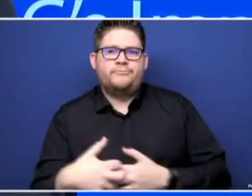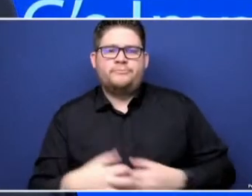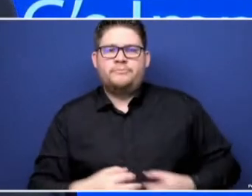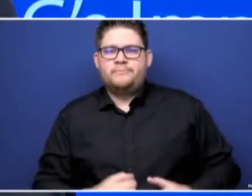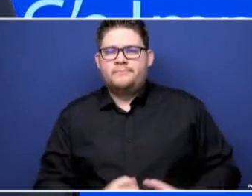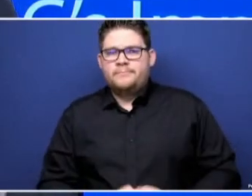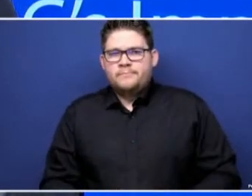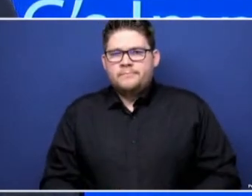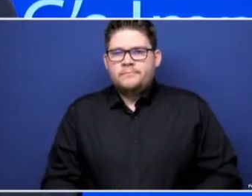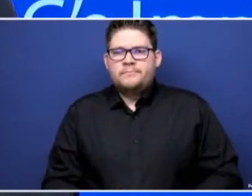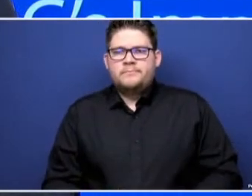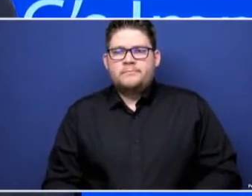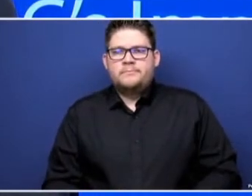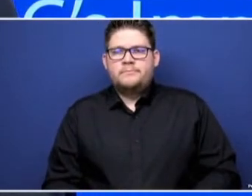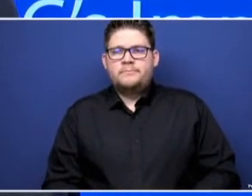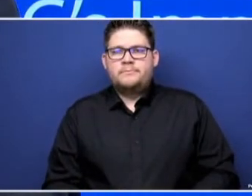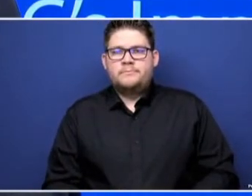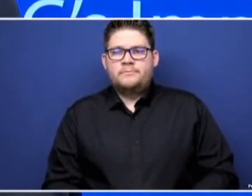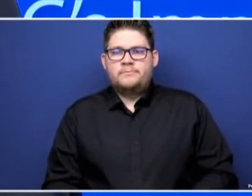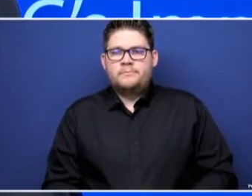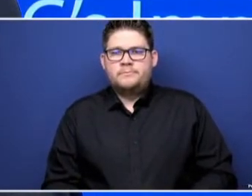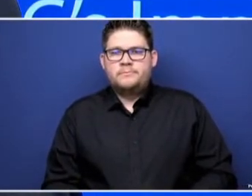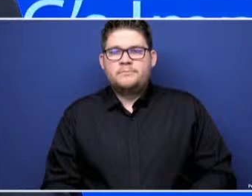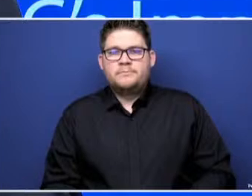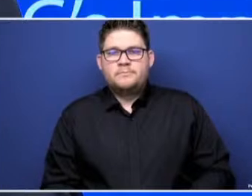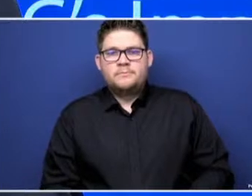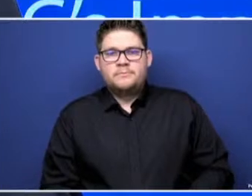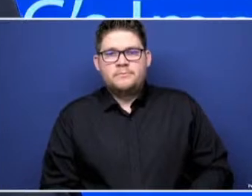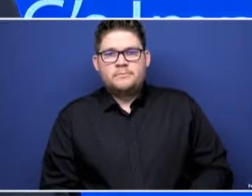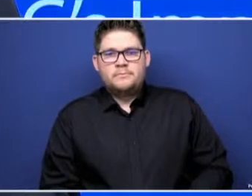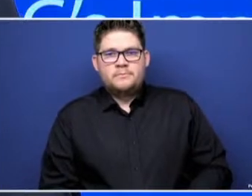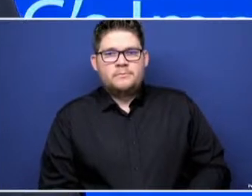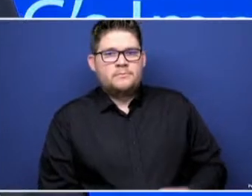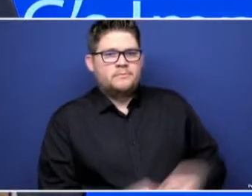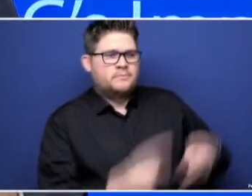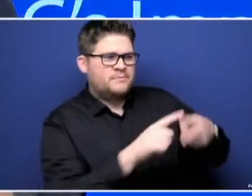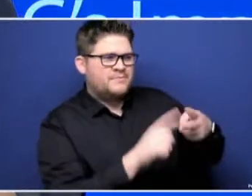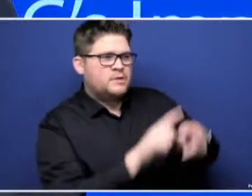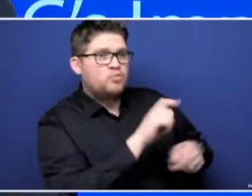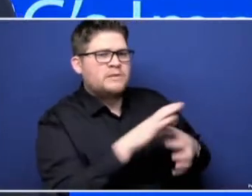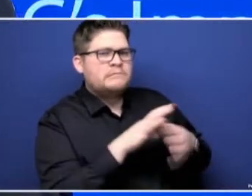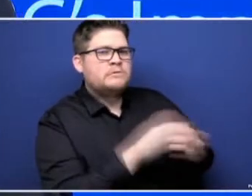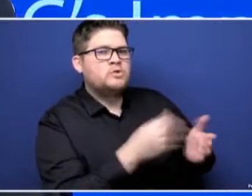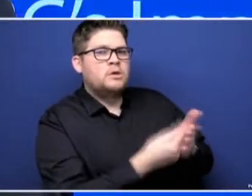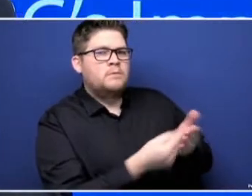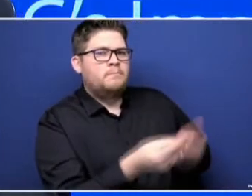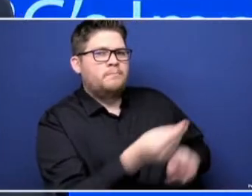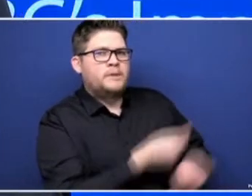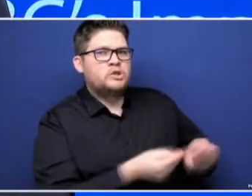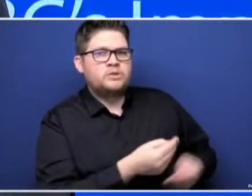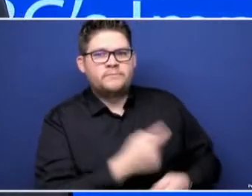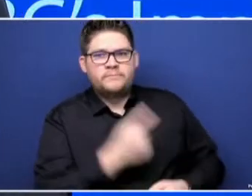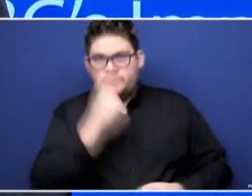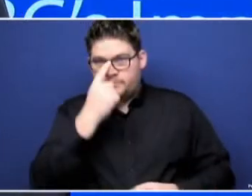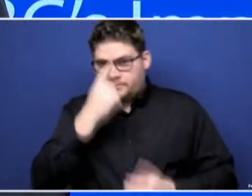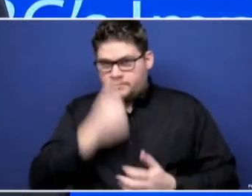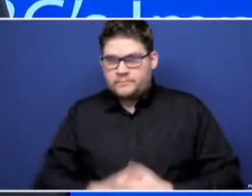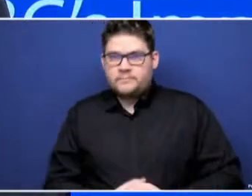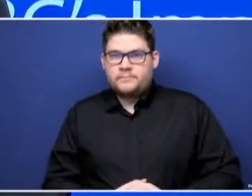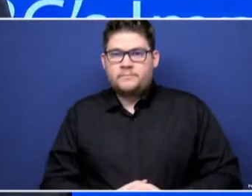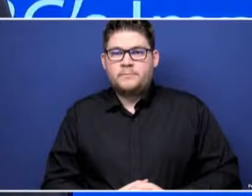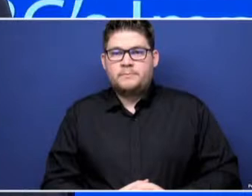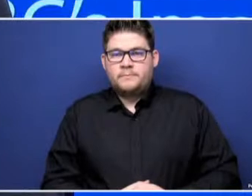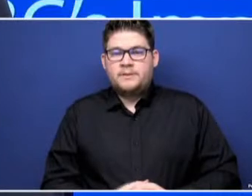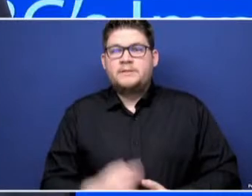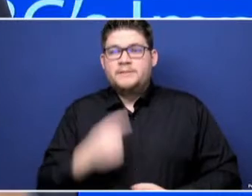contracted COVID-19 diminish the impact of those symptoms. That was done here in British Columbia. It is an